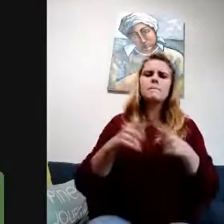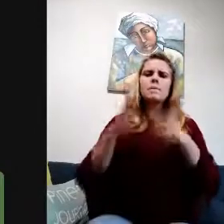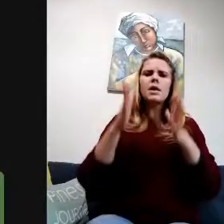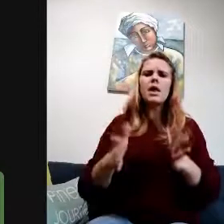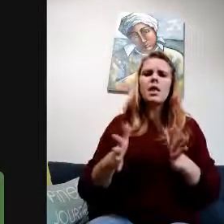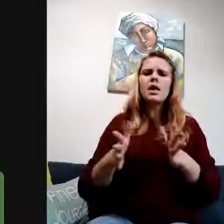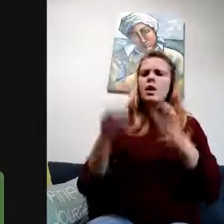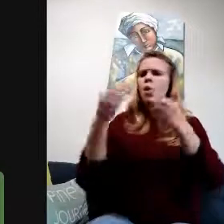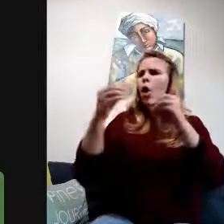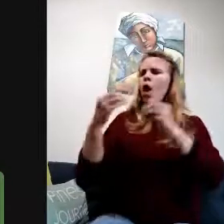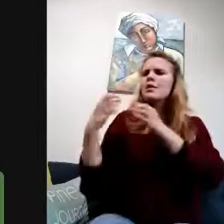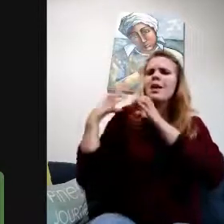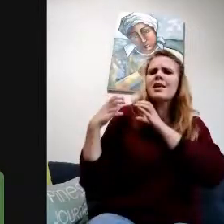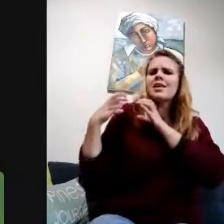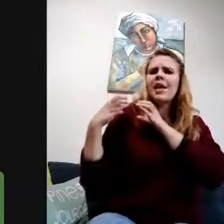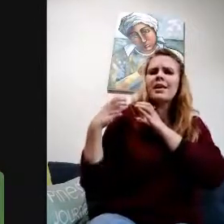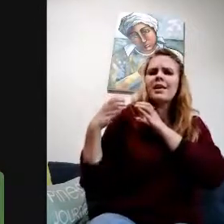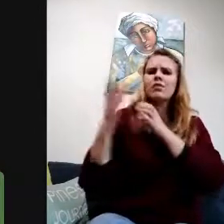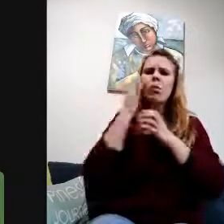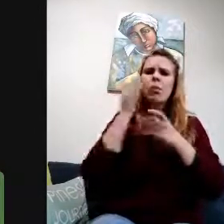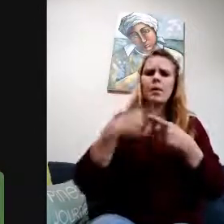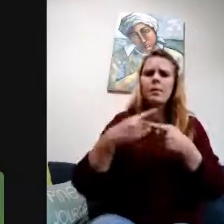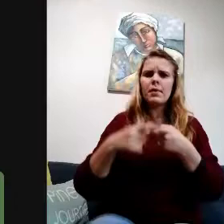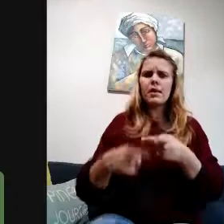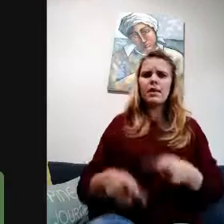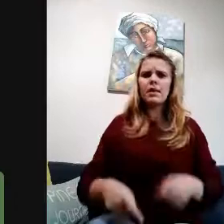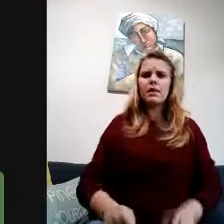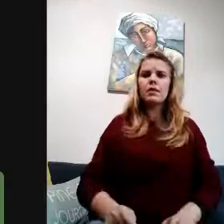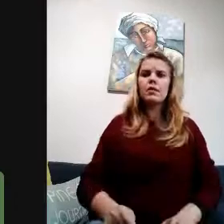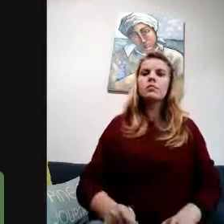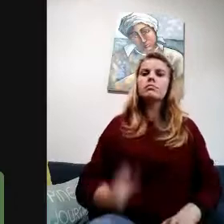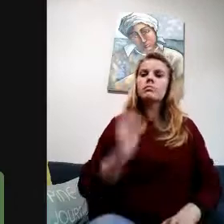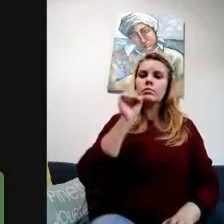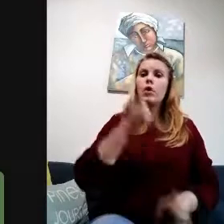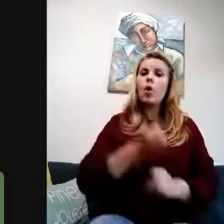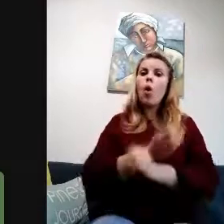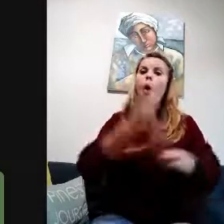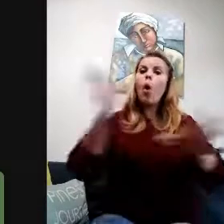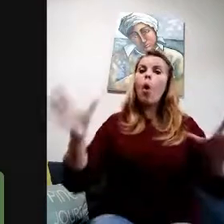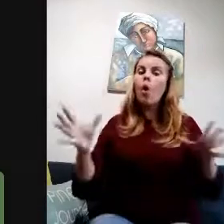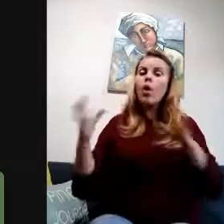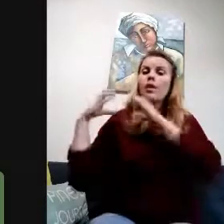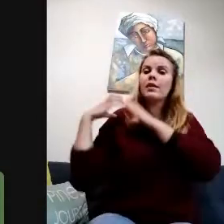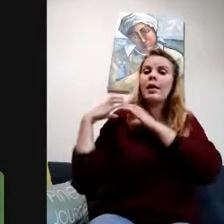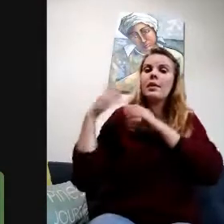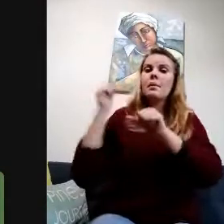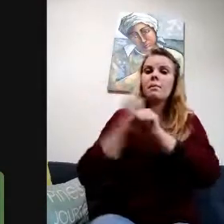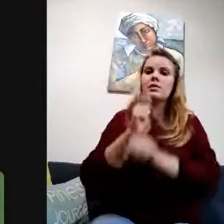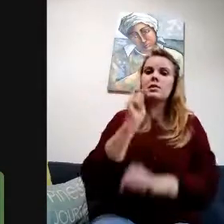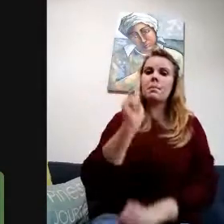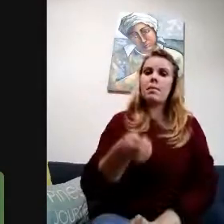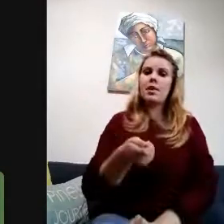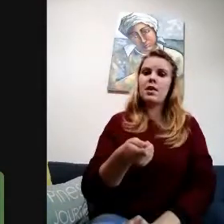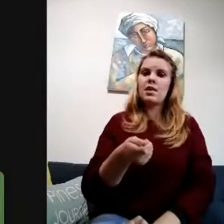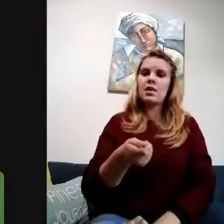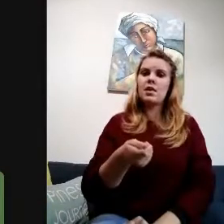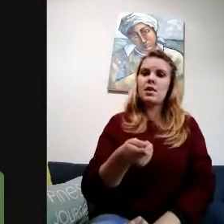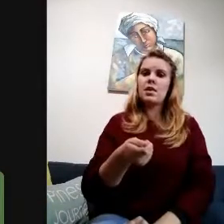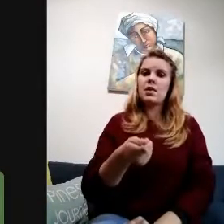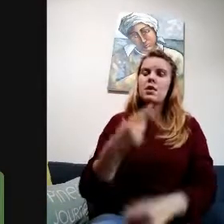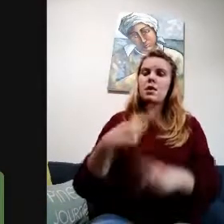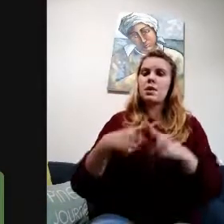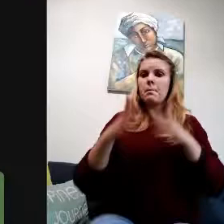event? Yeah, so all caddies must be booked and paid for by the players. So it's for